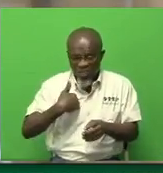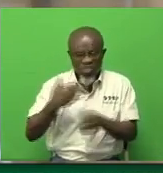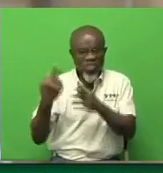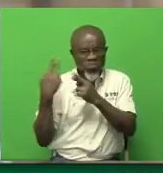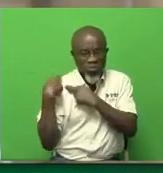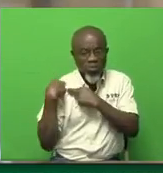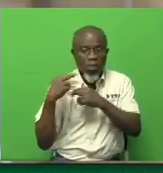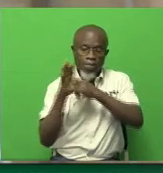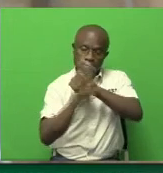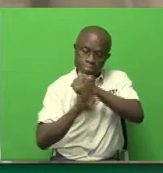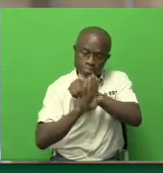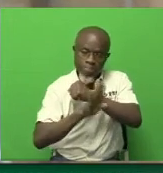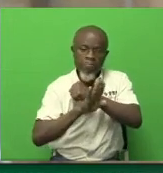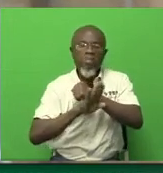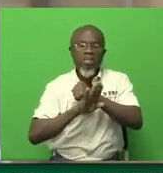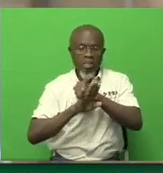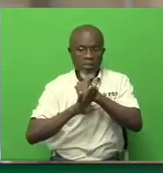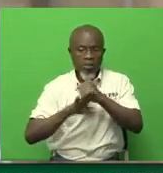citizens